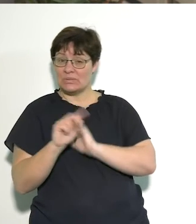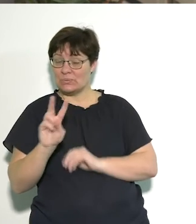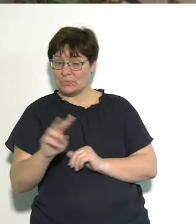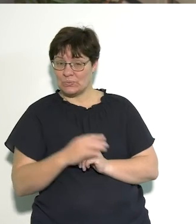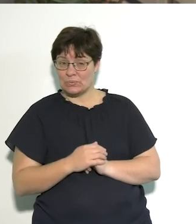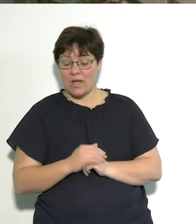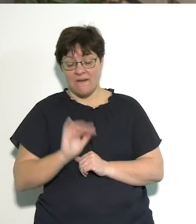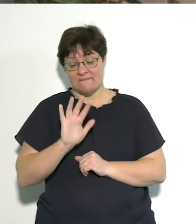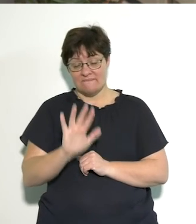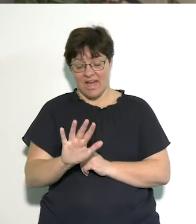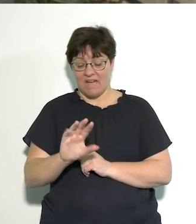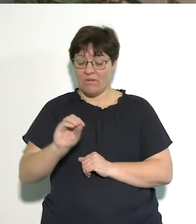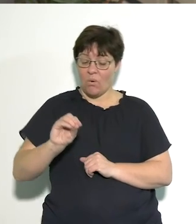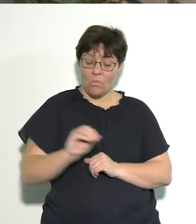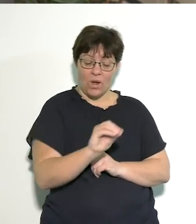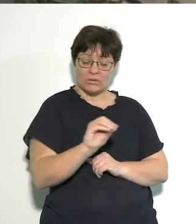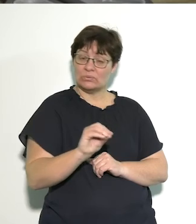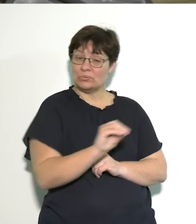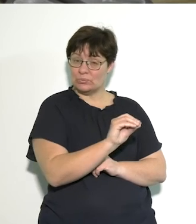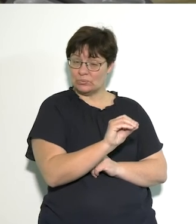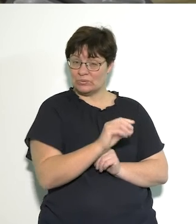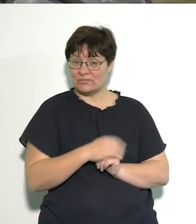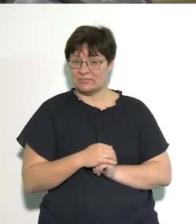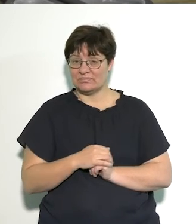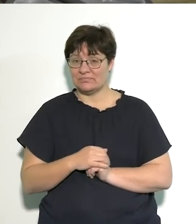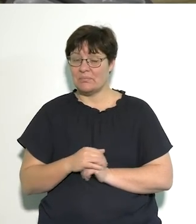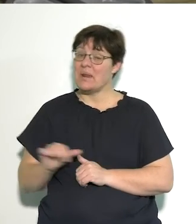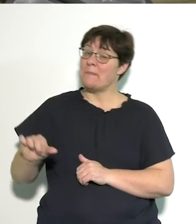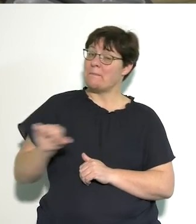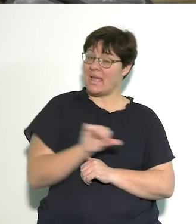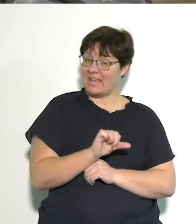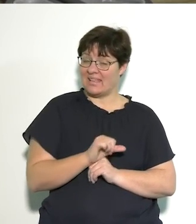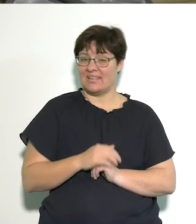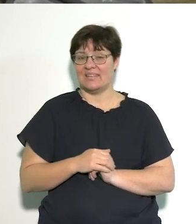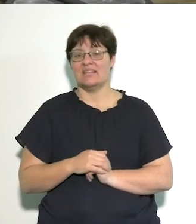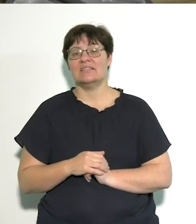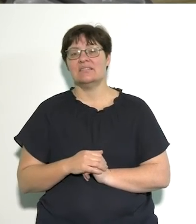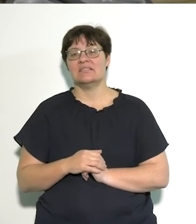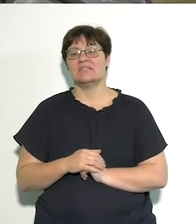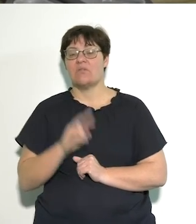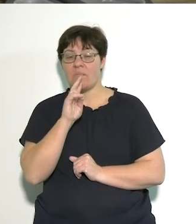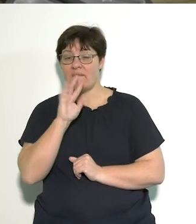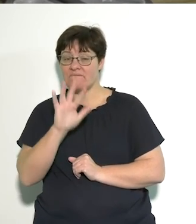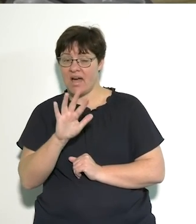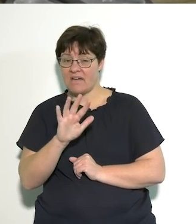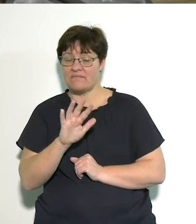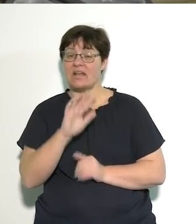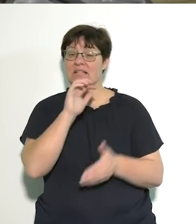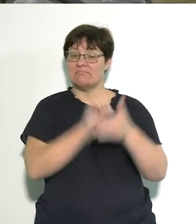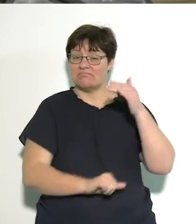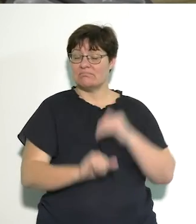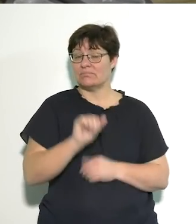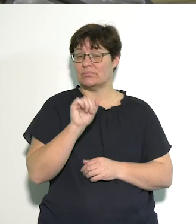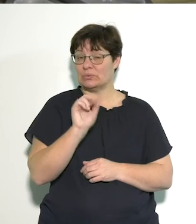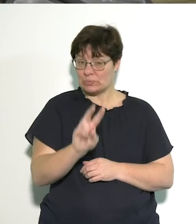2? So they're going to do the start at the 5 and they're going to go backwards 2. So they can see that 5 take